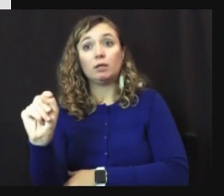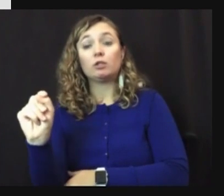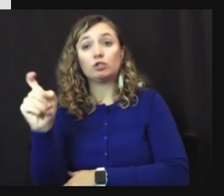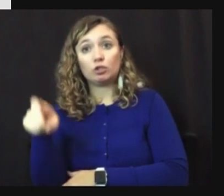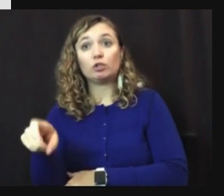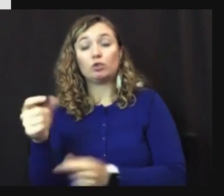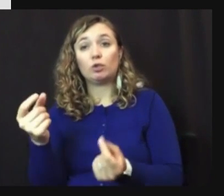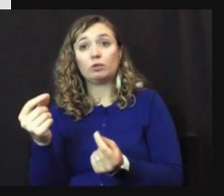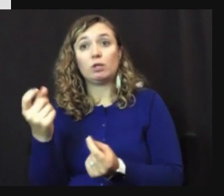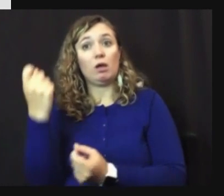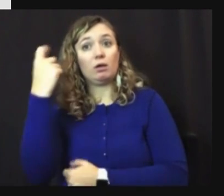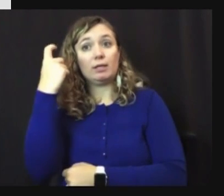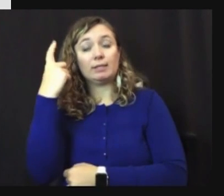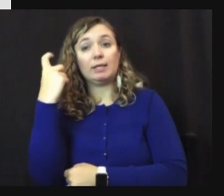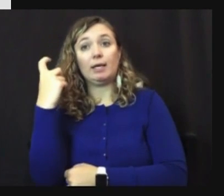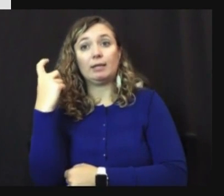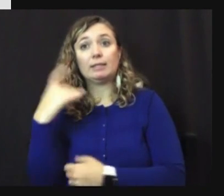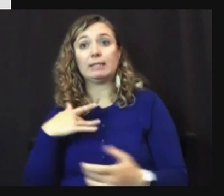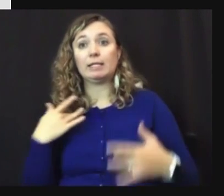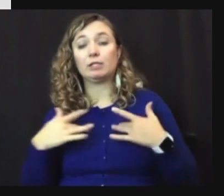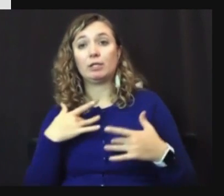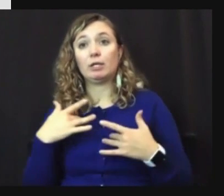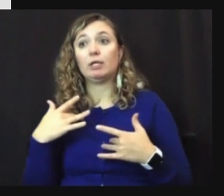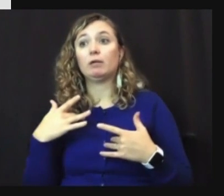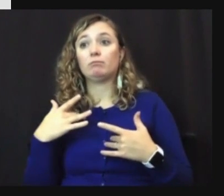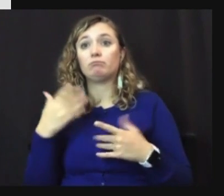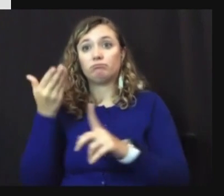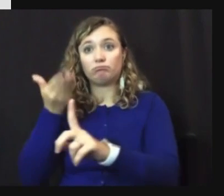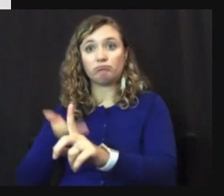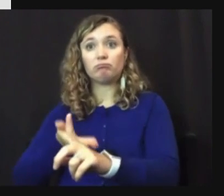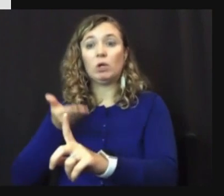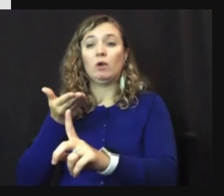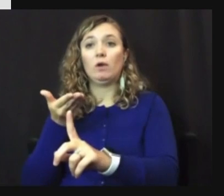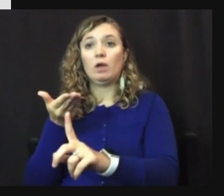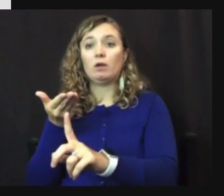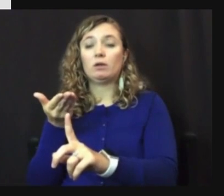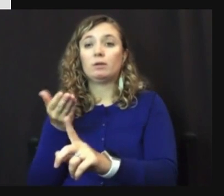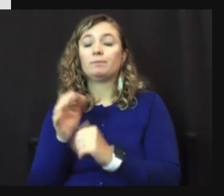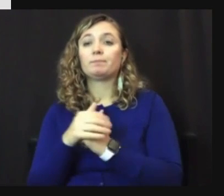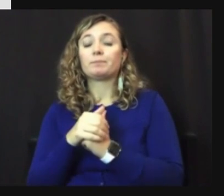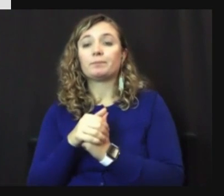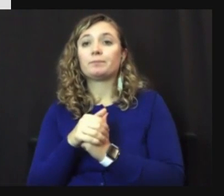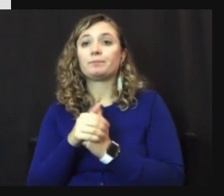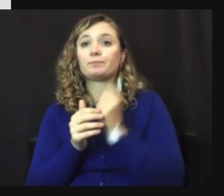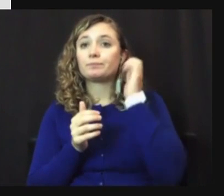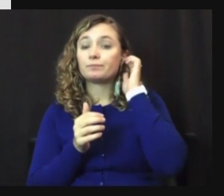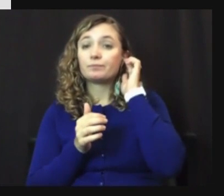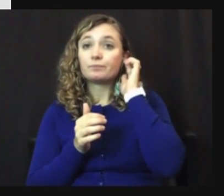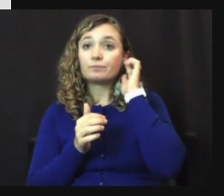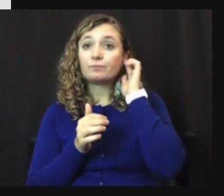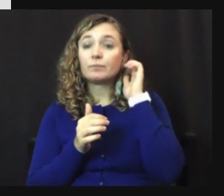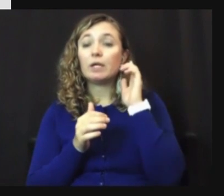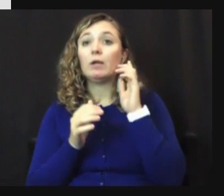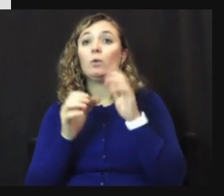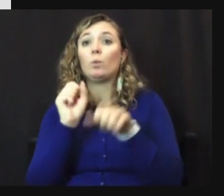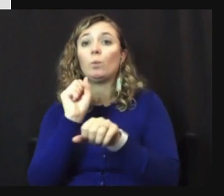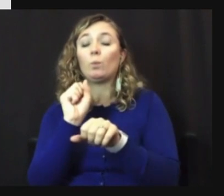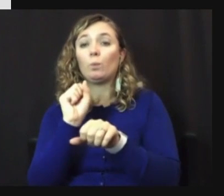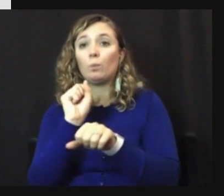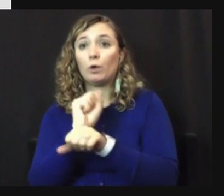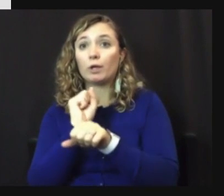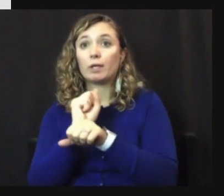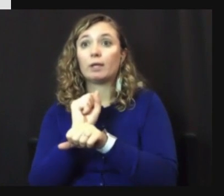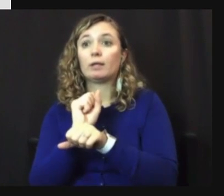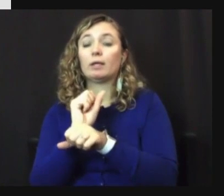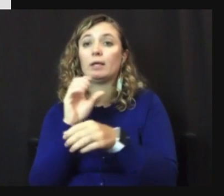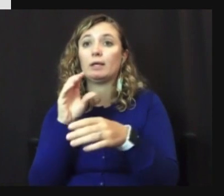can understand what a person's sensory profile is, to then work within that to find